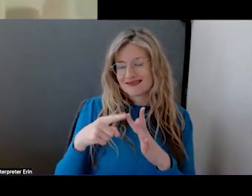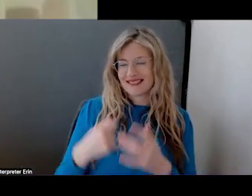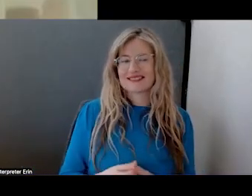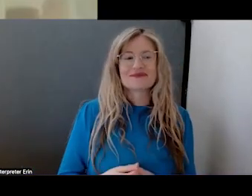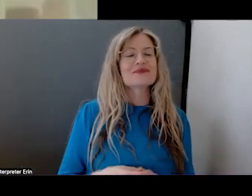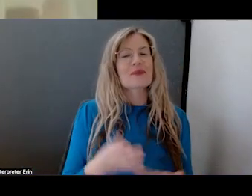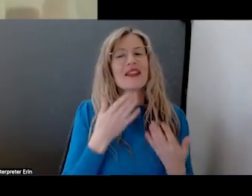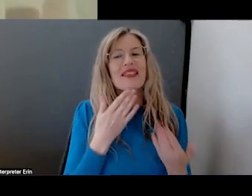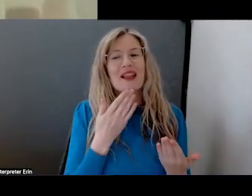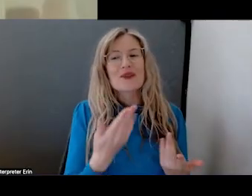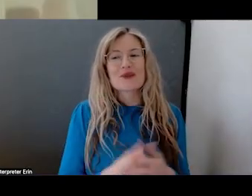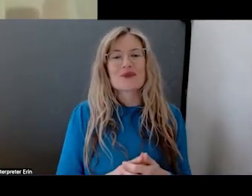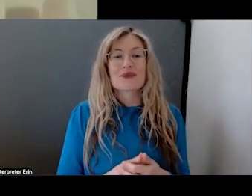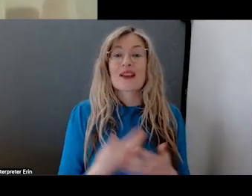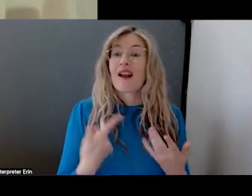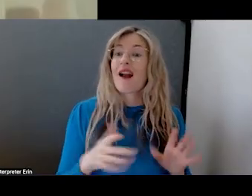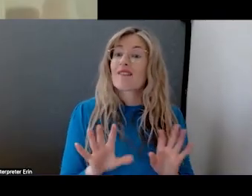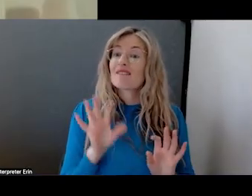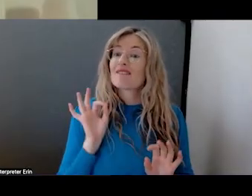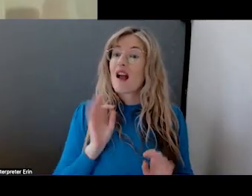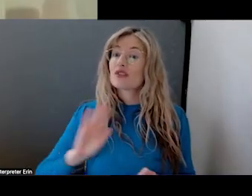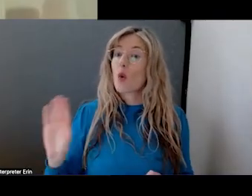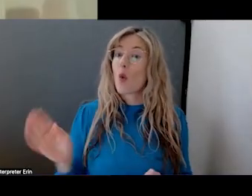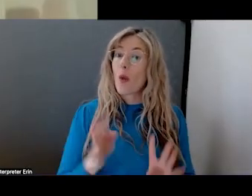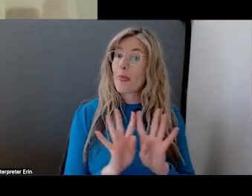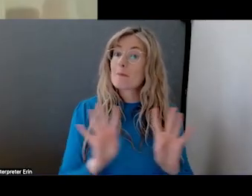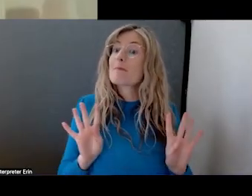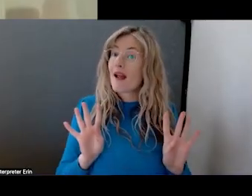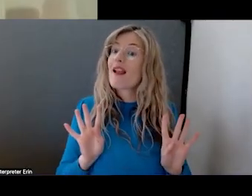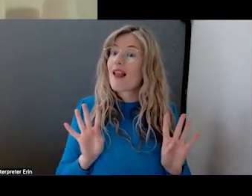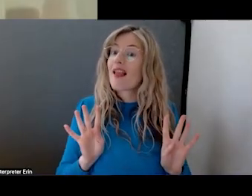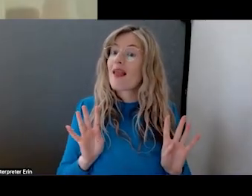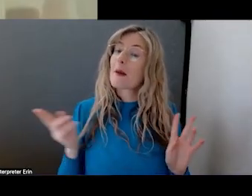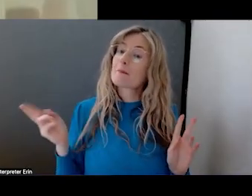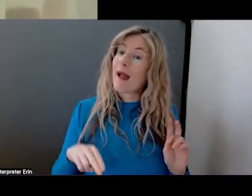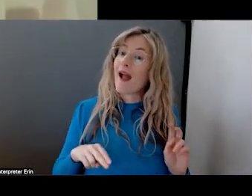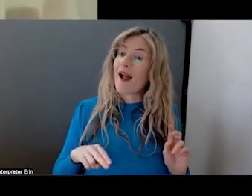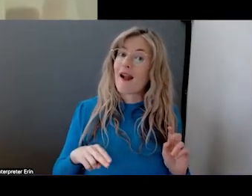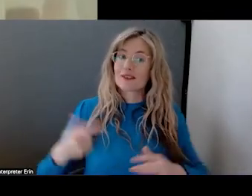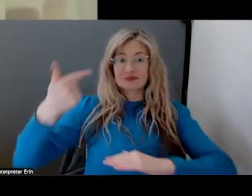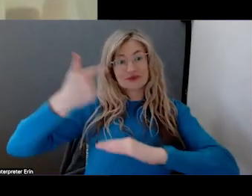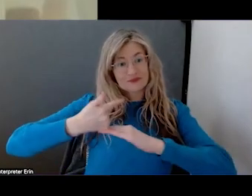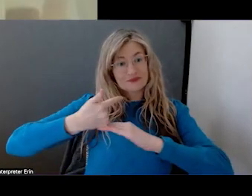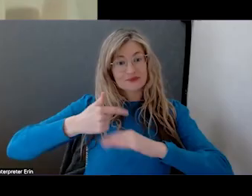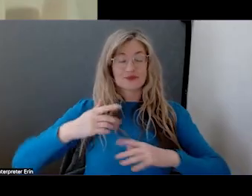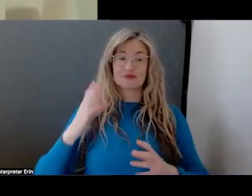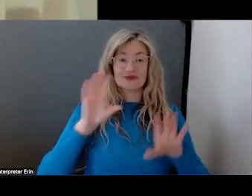invite all participants and panelists now to have